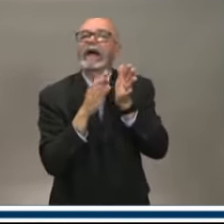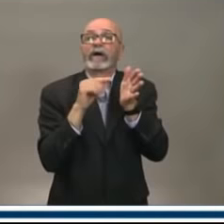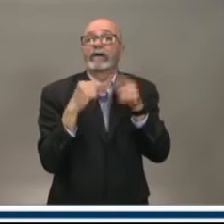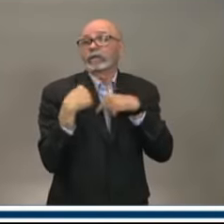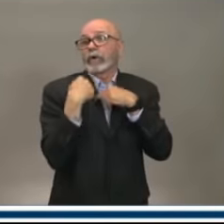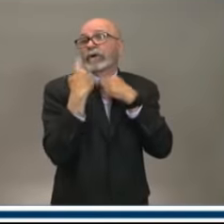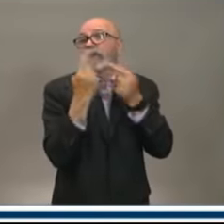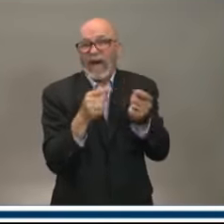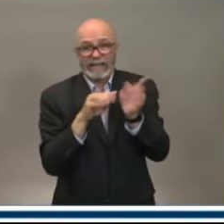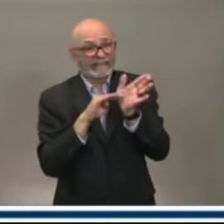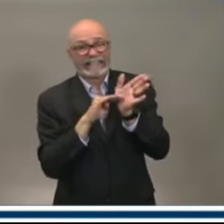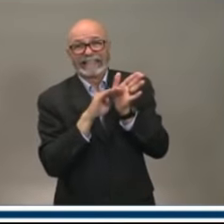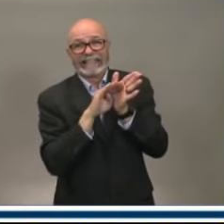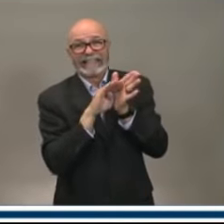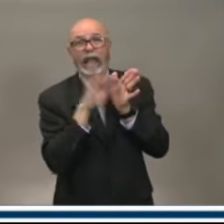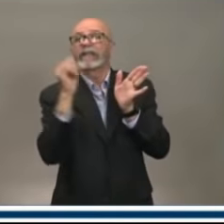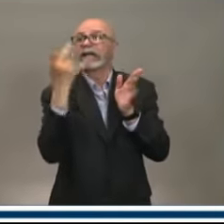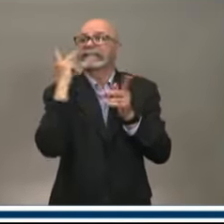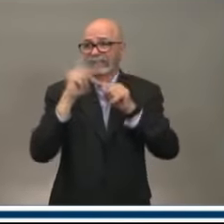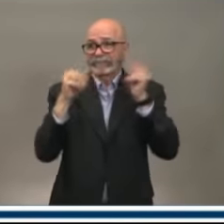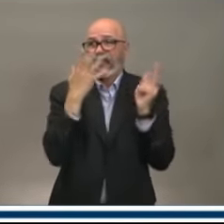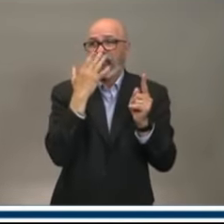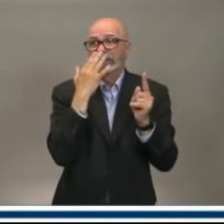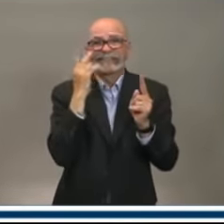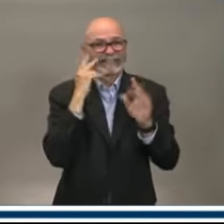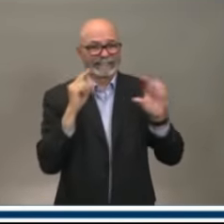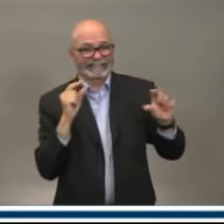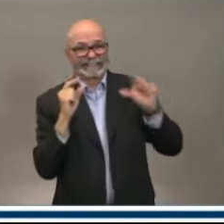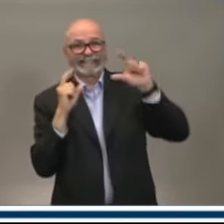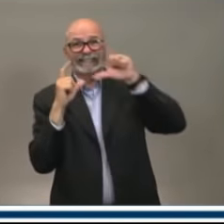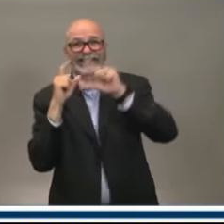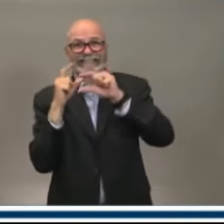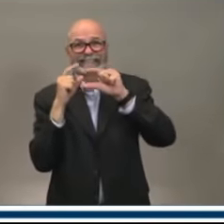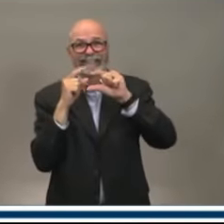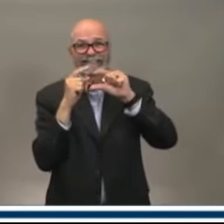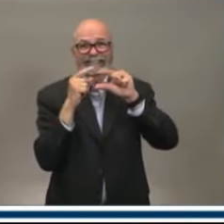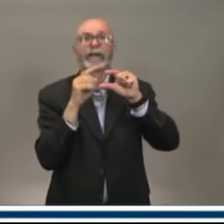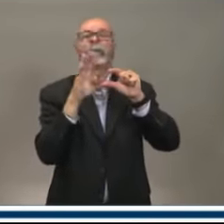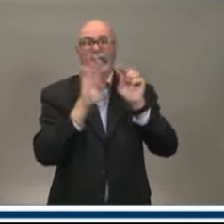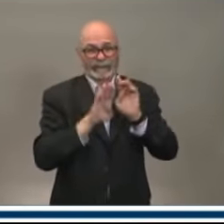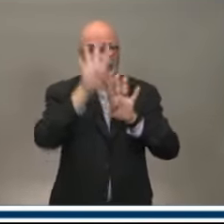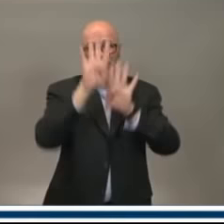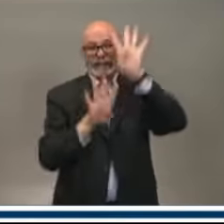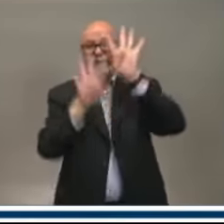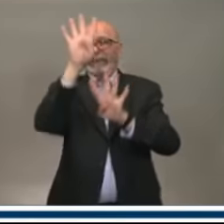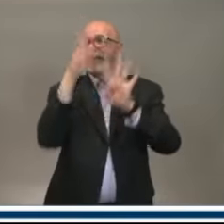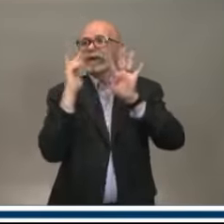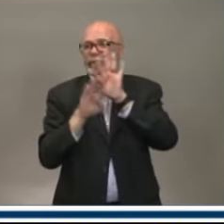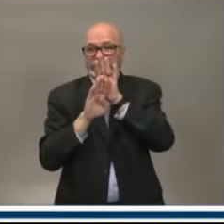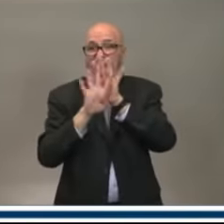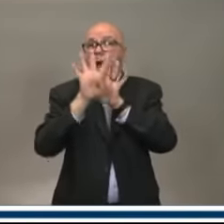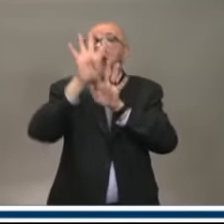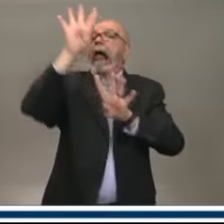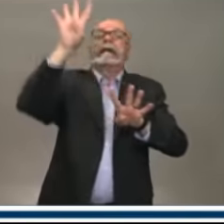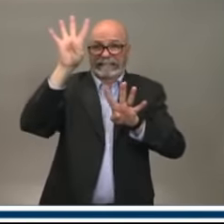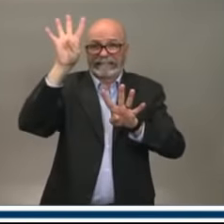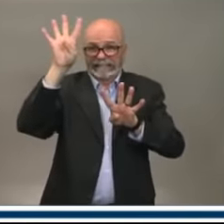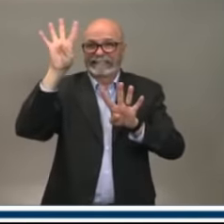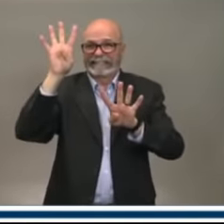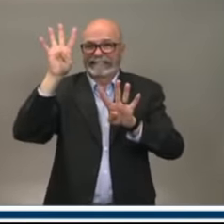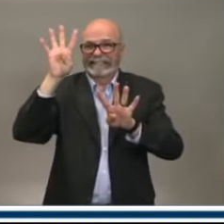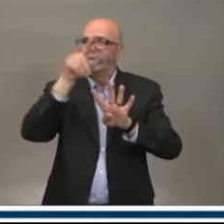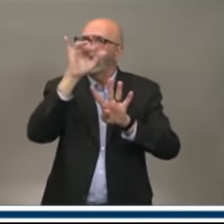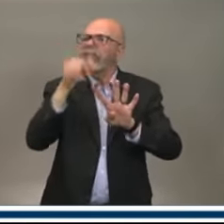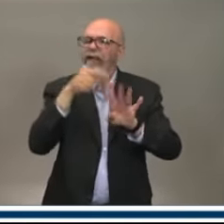there's different colors there. Let me unpack this a little bit. So, and it's like other provinces and territories, it really occurs in 3 phases. So the